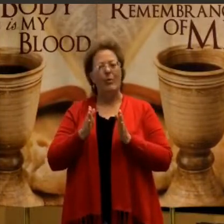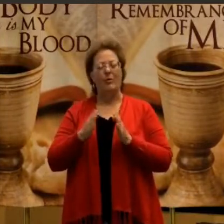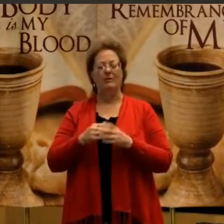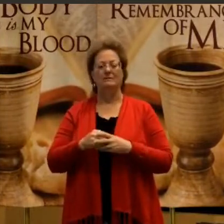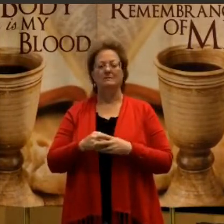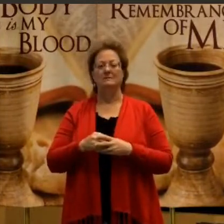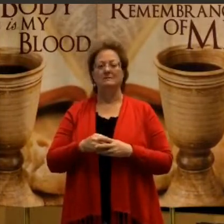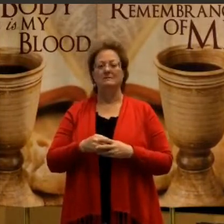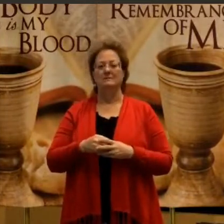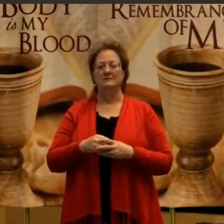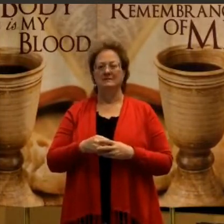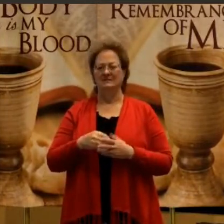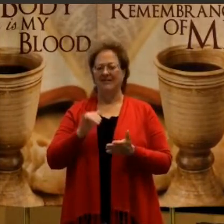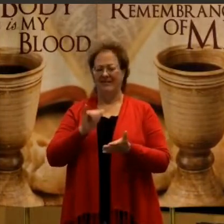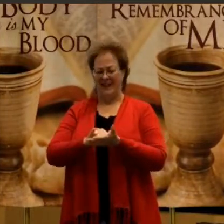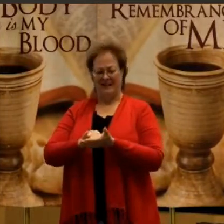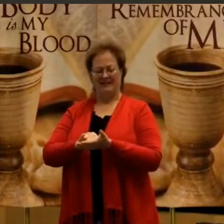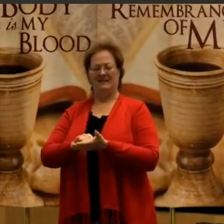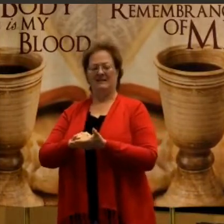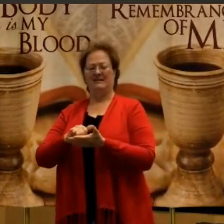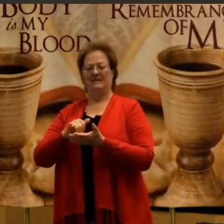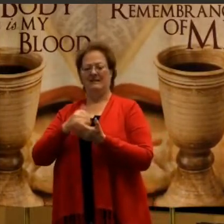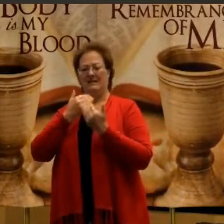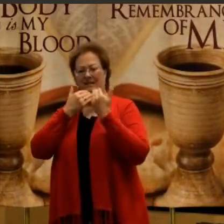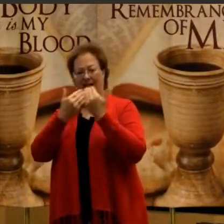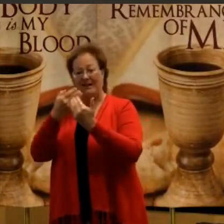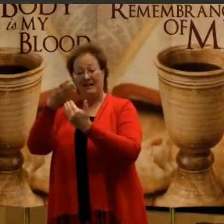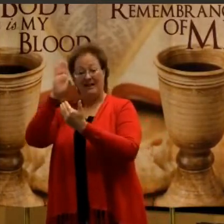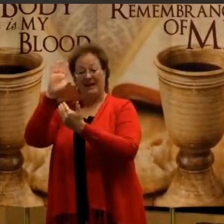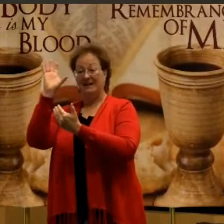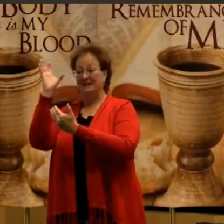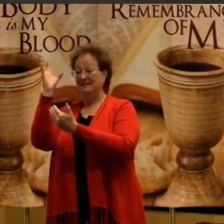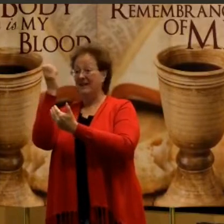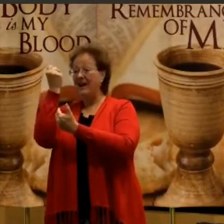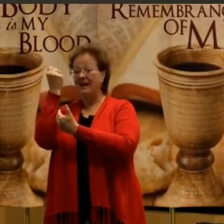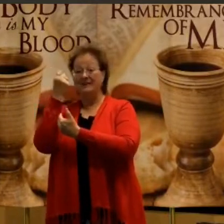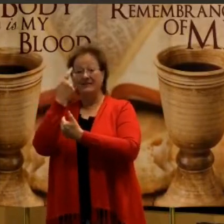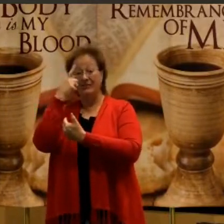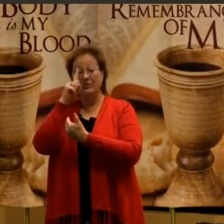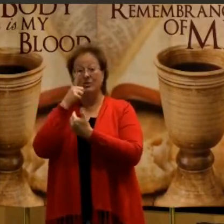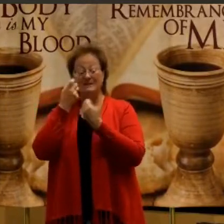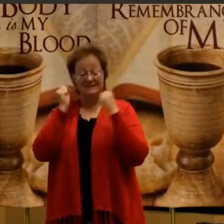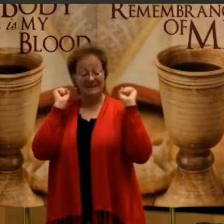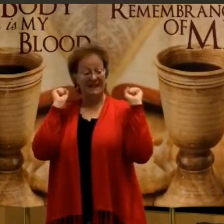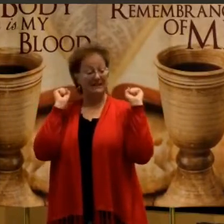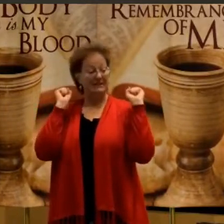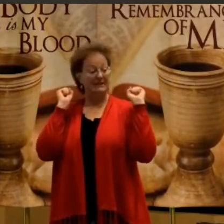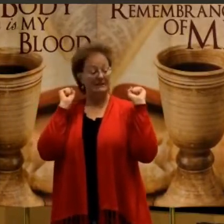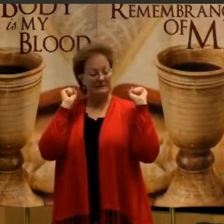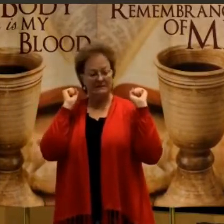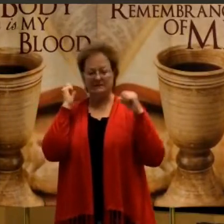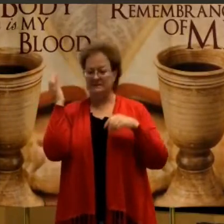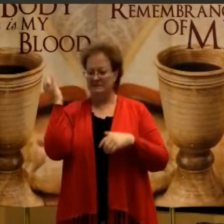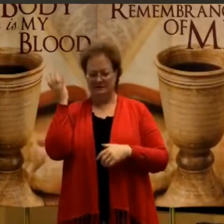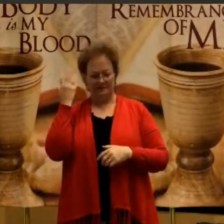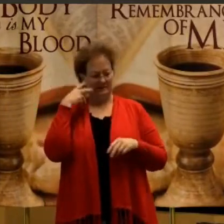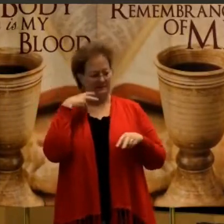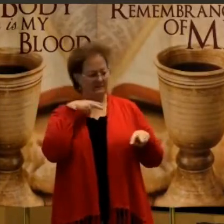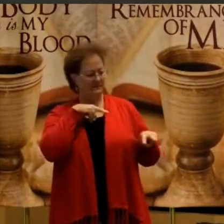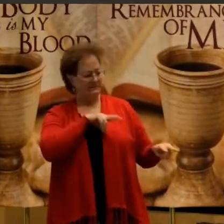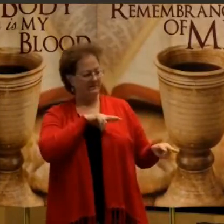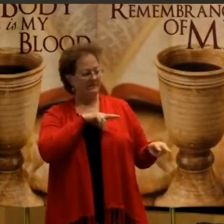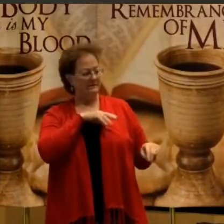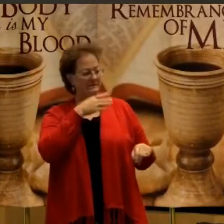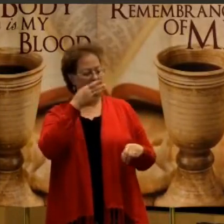is the thanks he gets. God disowned the Israelites and he was ready to destroy them for their idolatry. But this is when